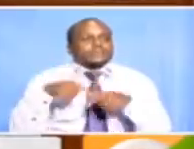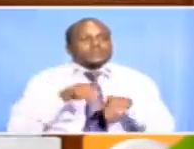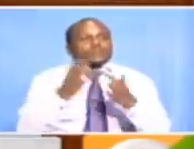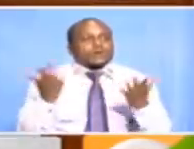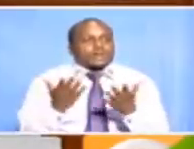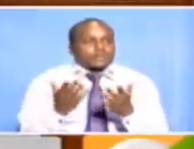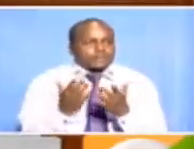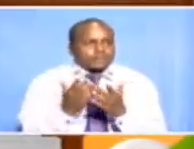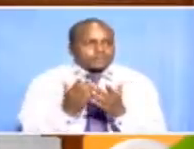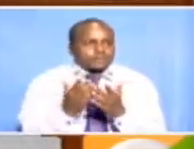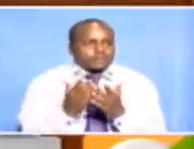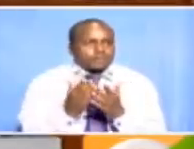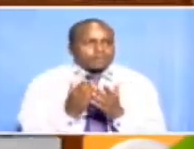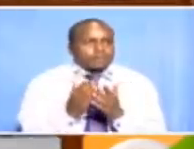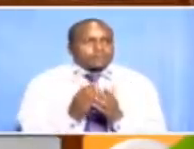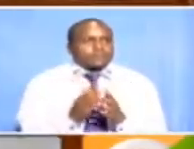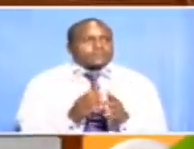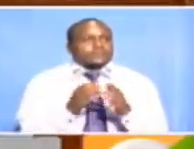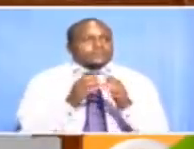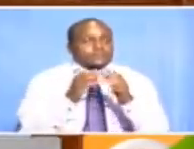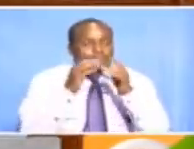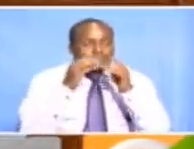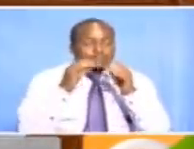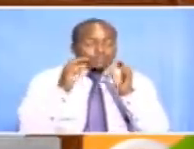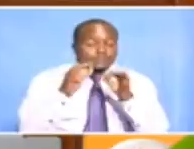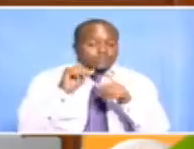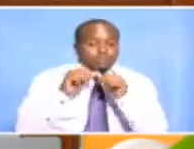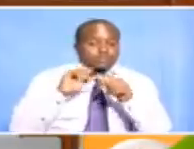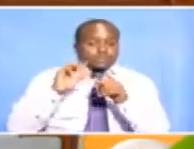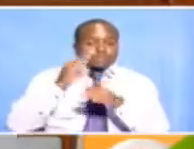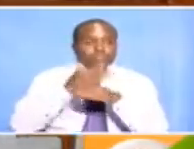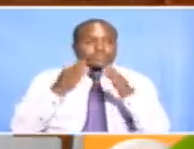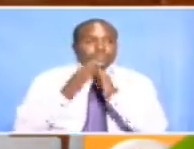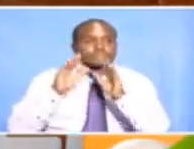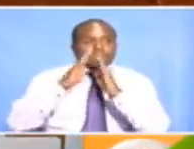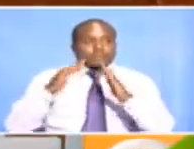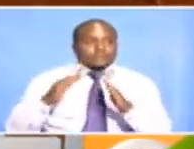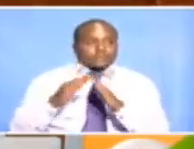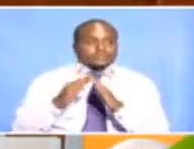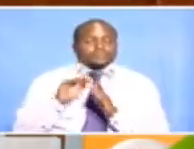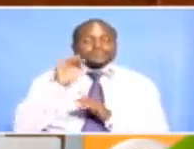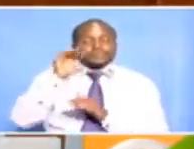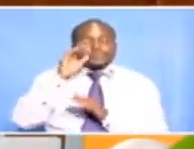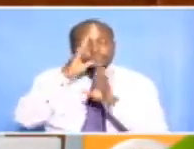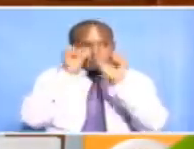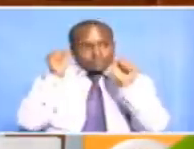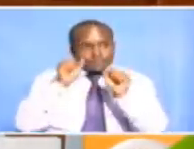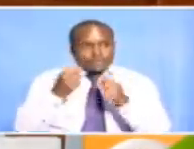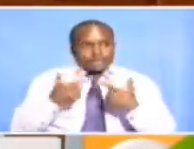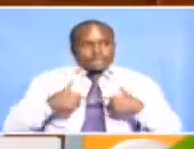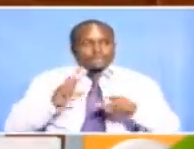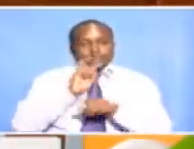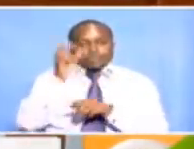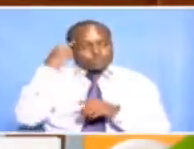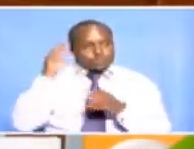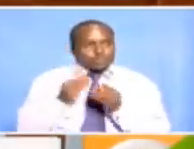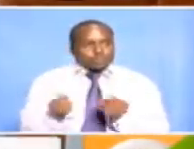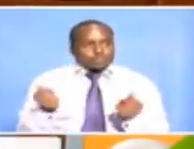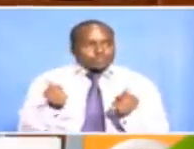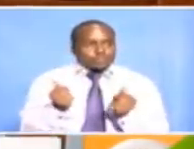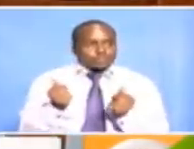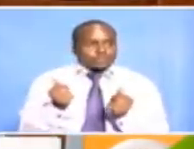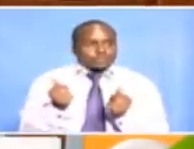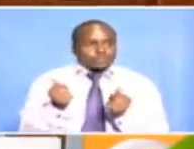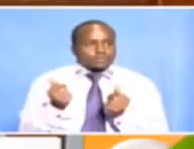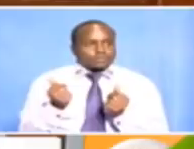Nairobi the generation, I'm happy I discussed it with the president today. Your Excellency, let us look for solutions. Yakupeleka